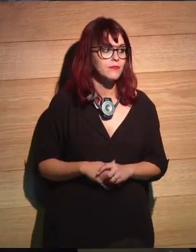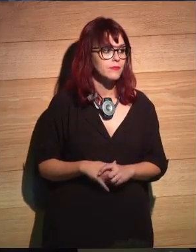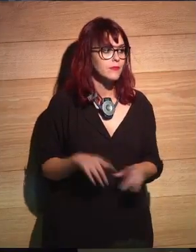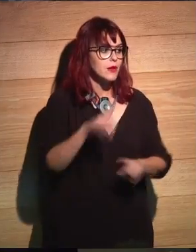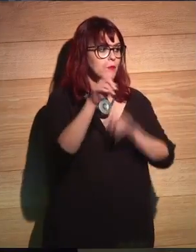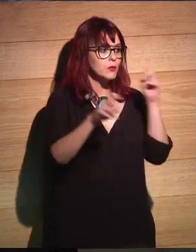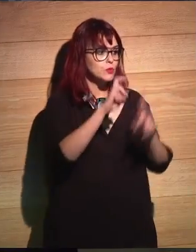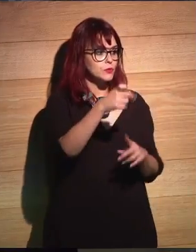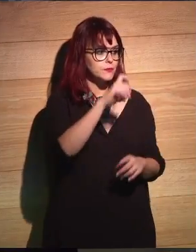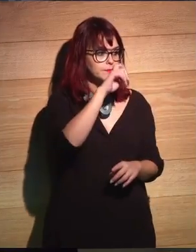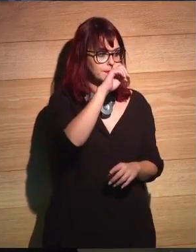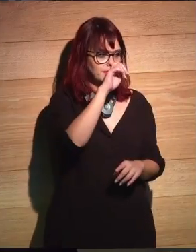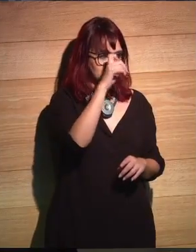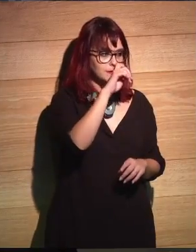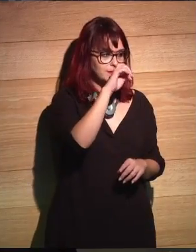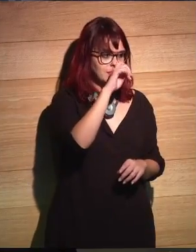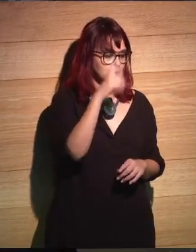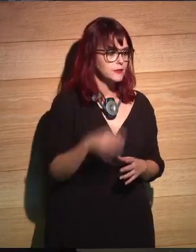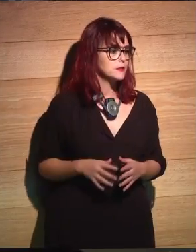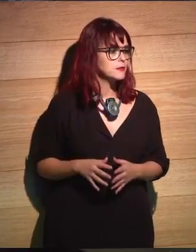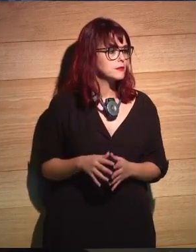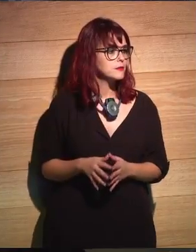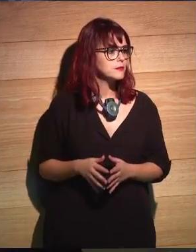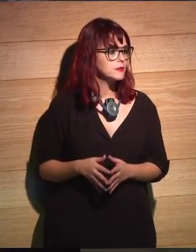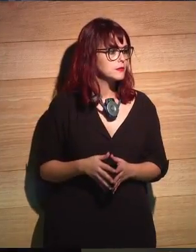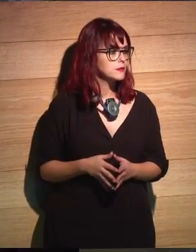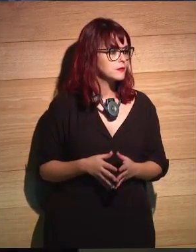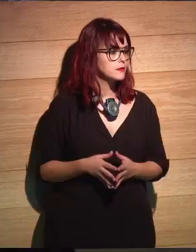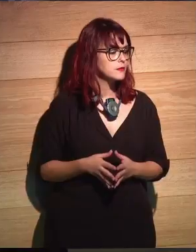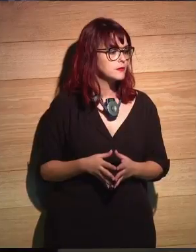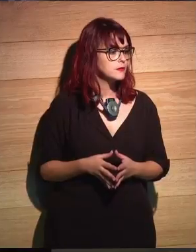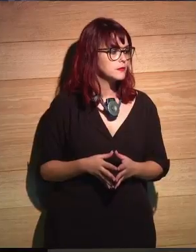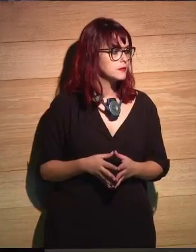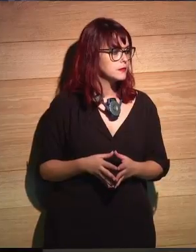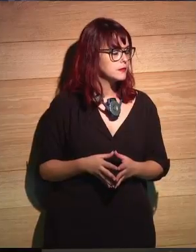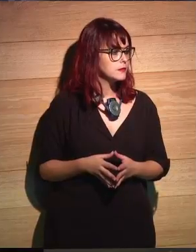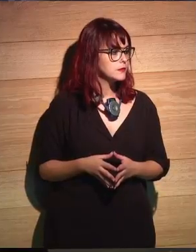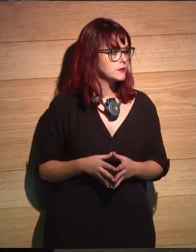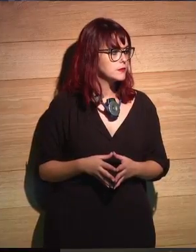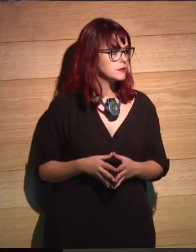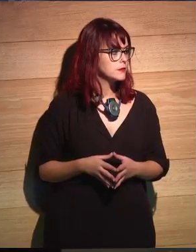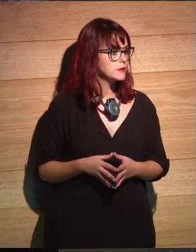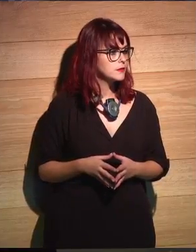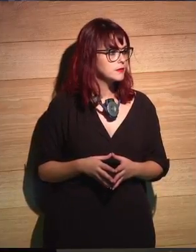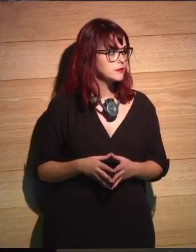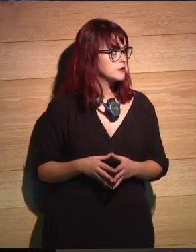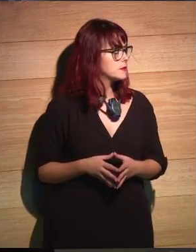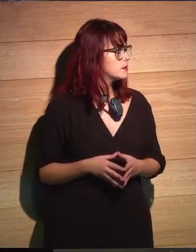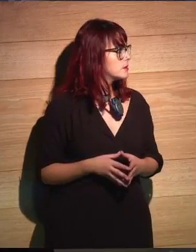¿Alguna otra pregunta? Veo que hay otro brazo levantado. Any other question? I see another arm raised in the room.